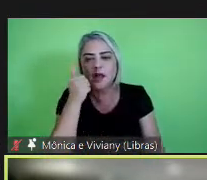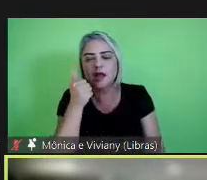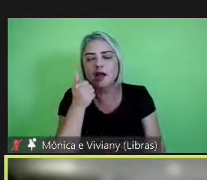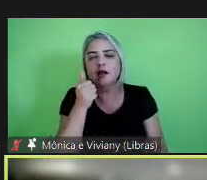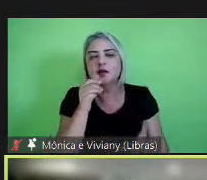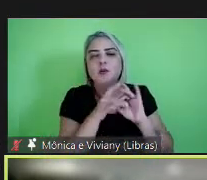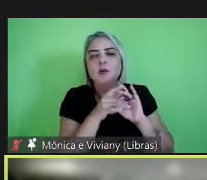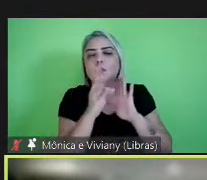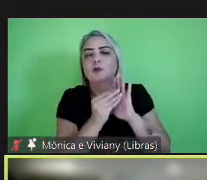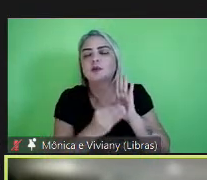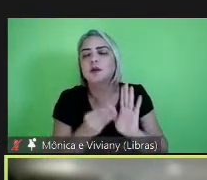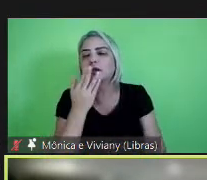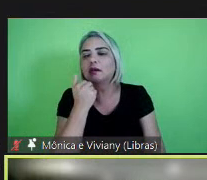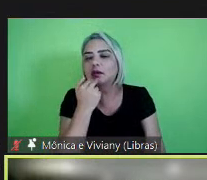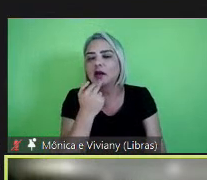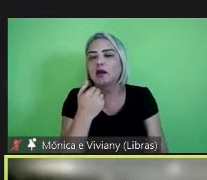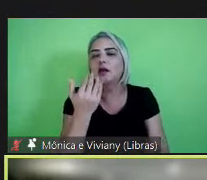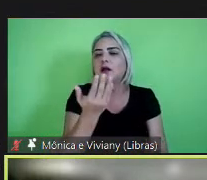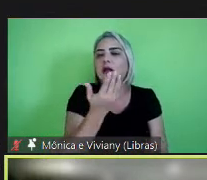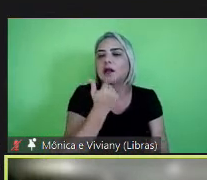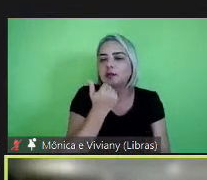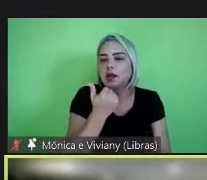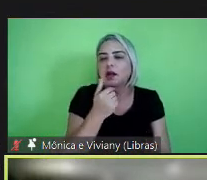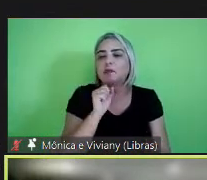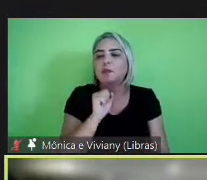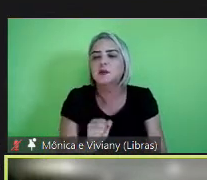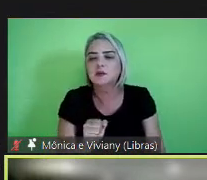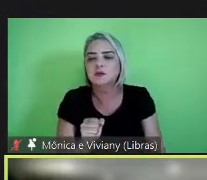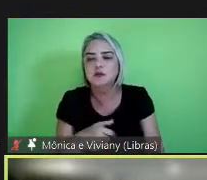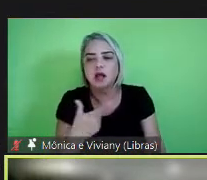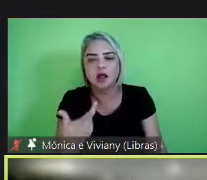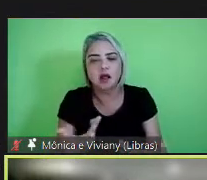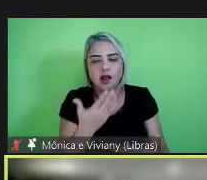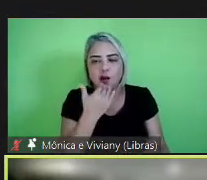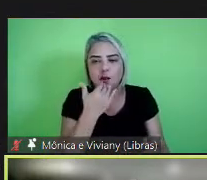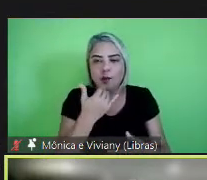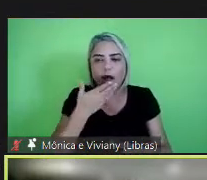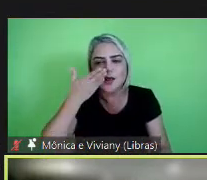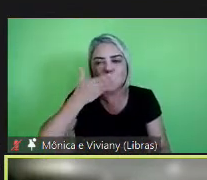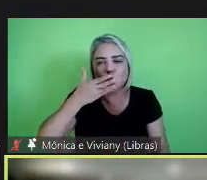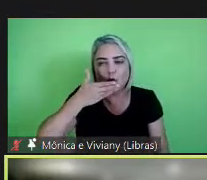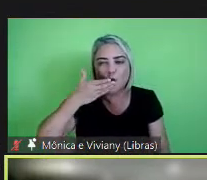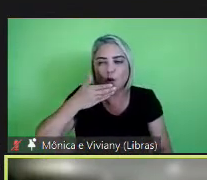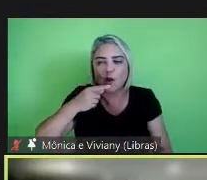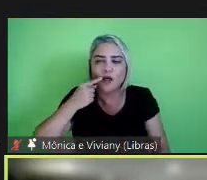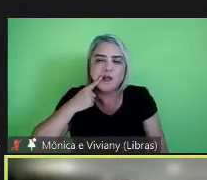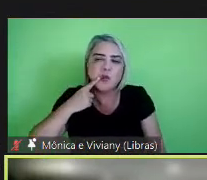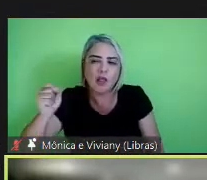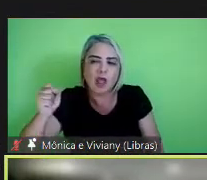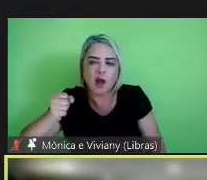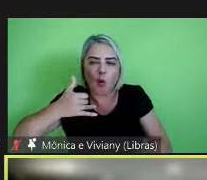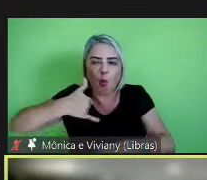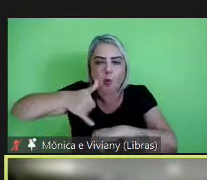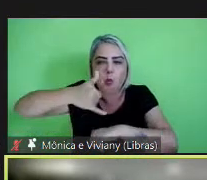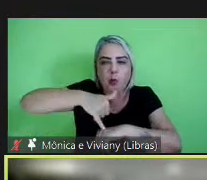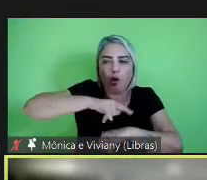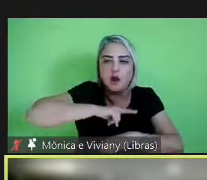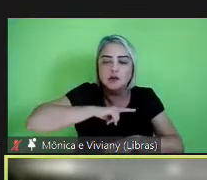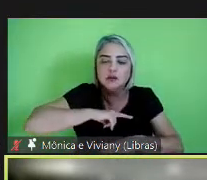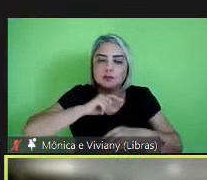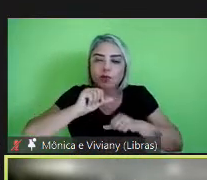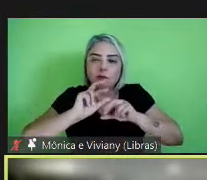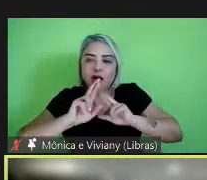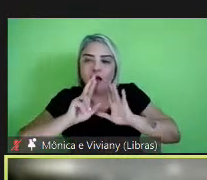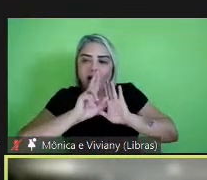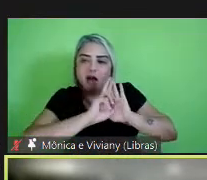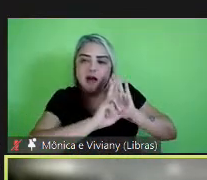we can deal with those foods high in fat, sugar and salt. And we've got a big reformulation program in this country that's been going for a number of